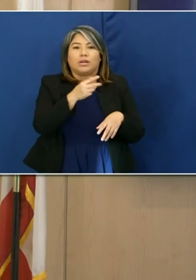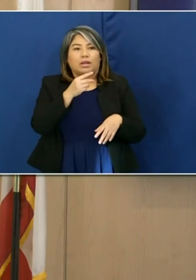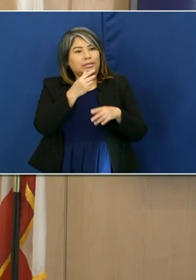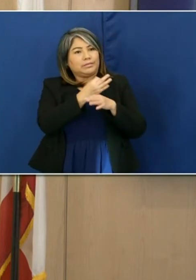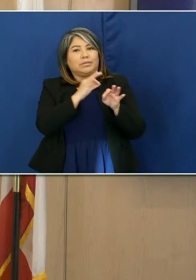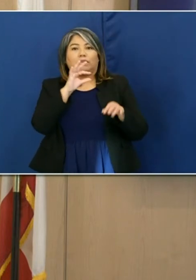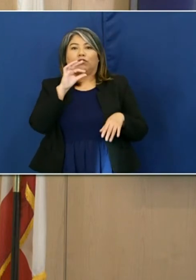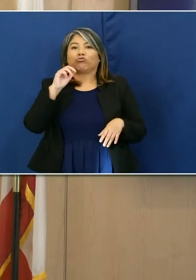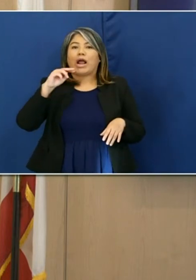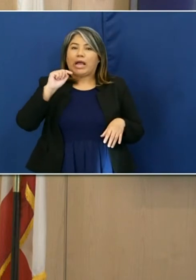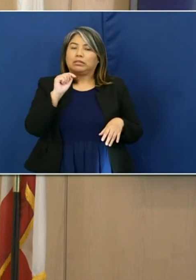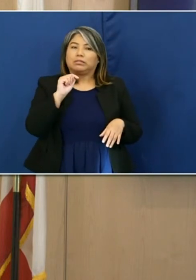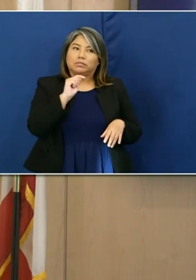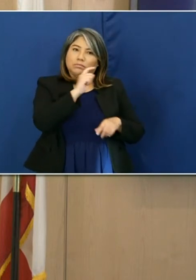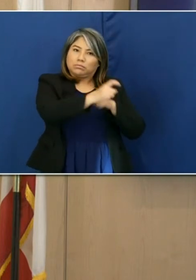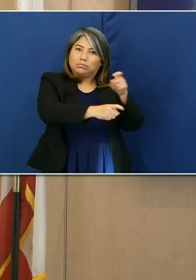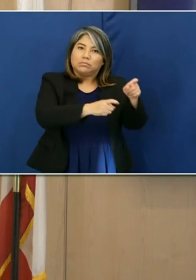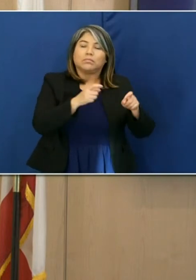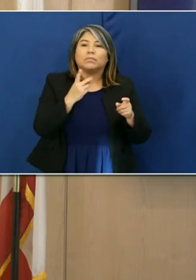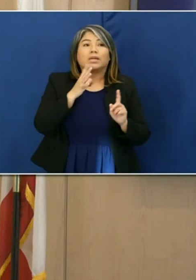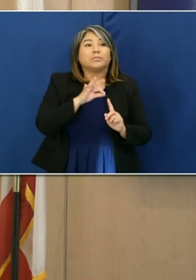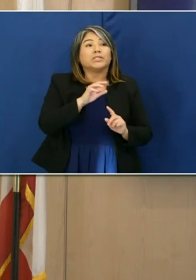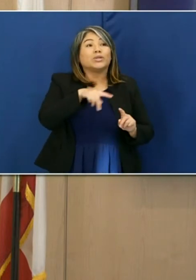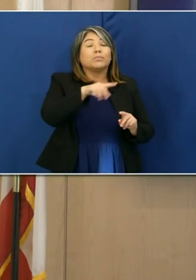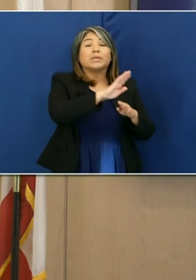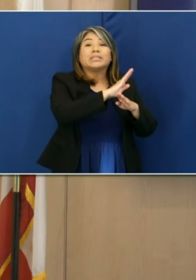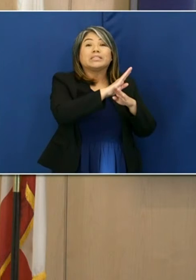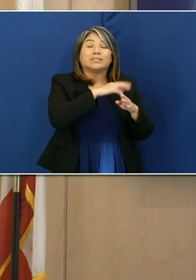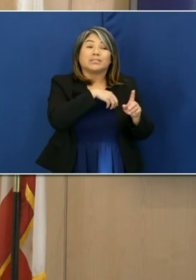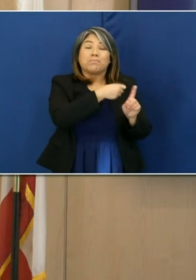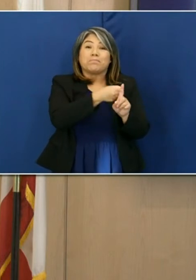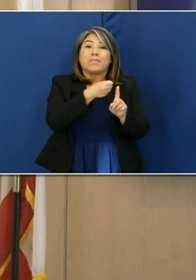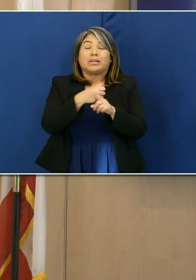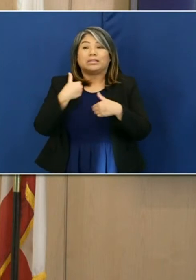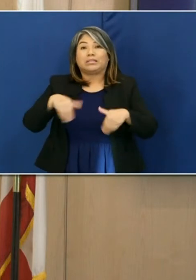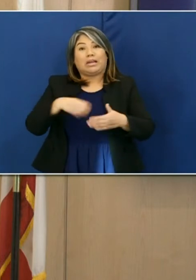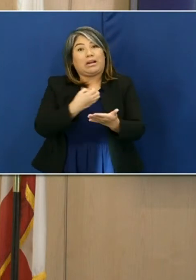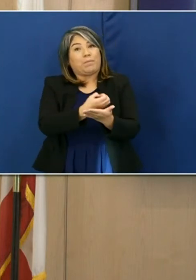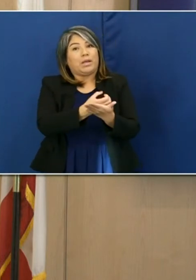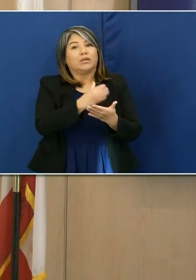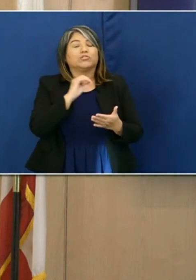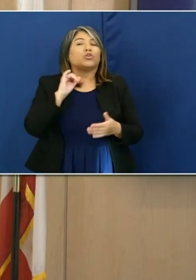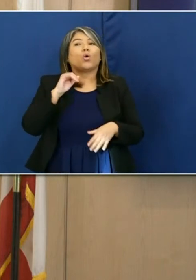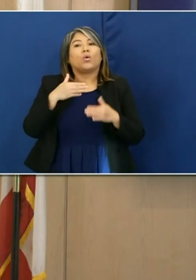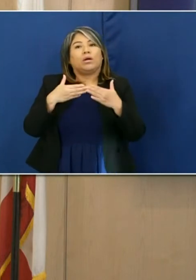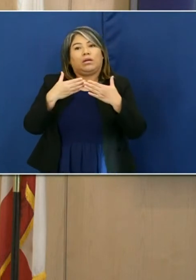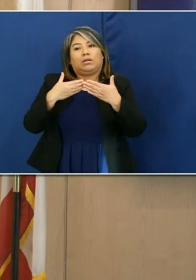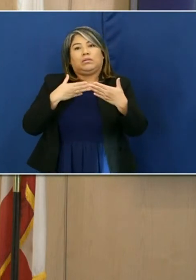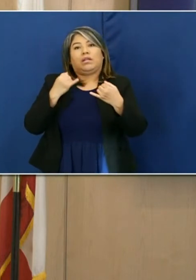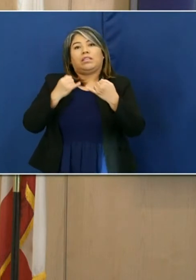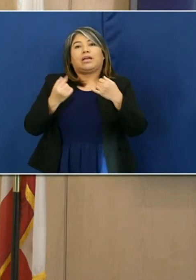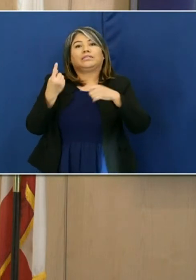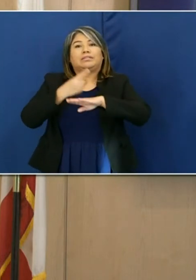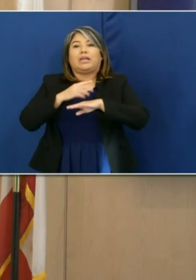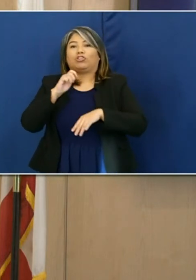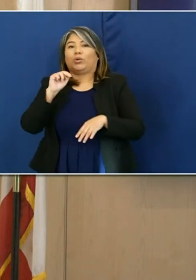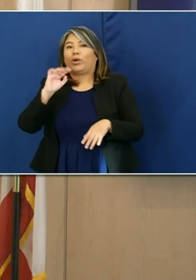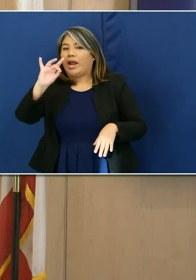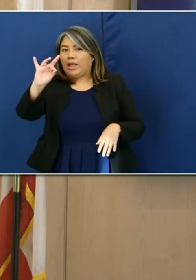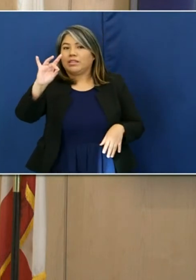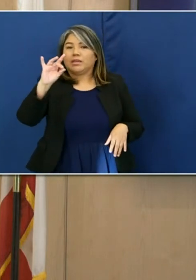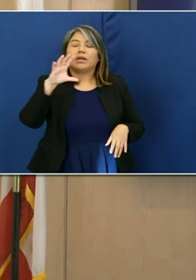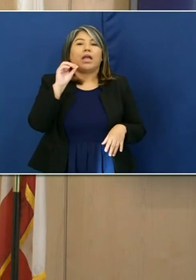those that have been impacted. The application deadline goes through January 8th, and so businesses need to get in their applications at that